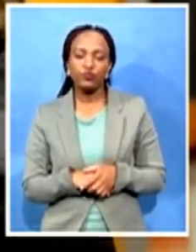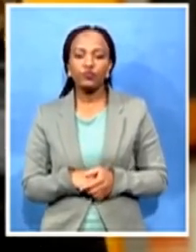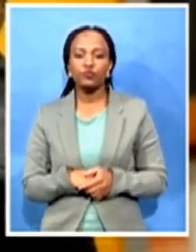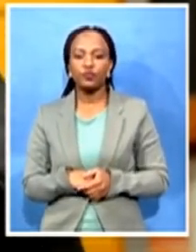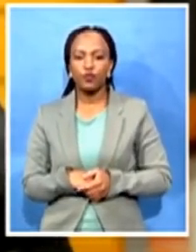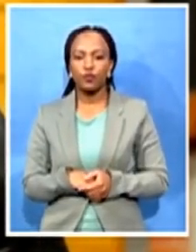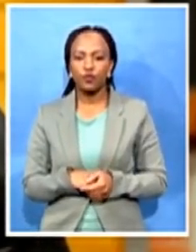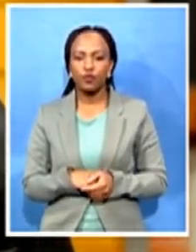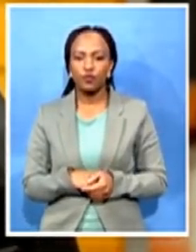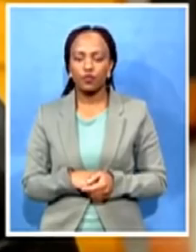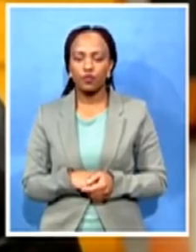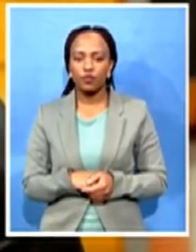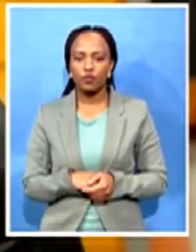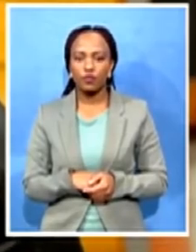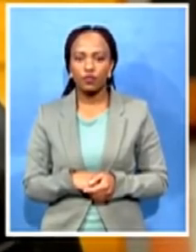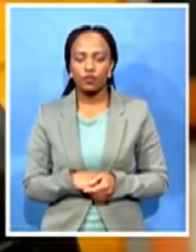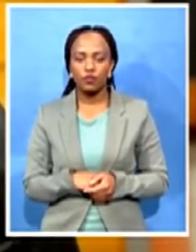The only other aspect, Your Worship, that